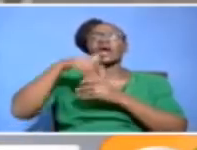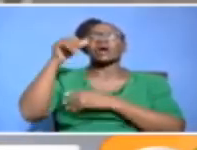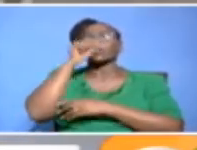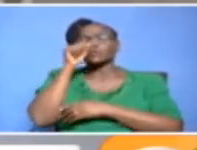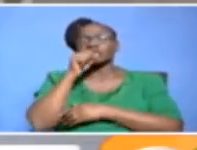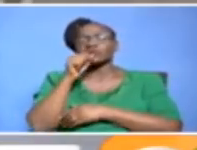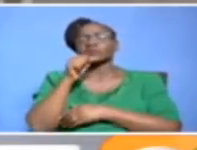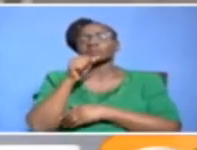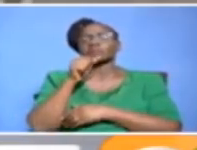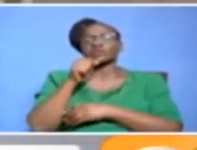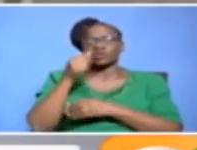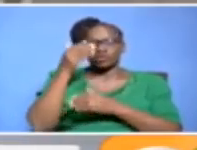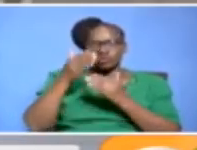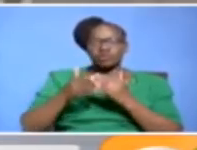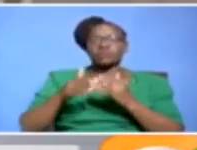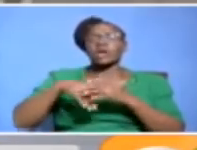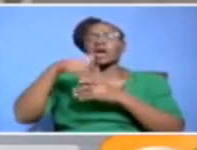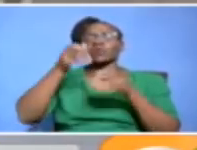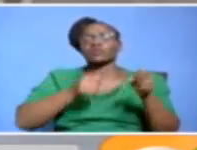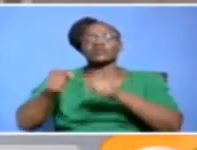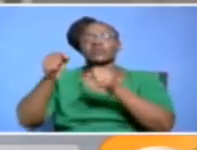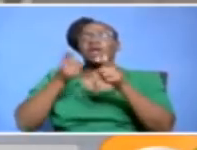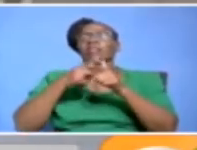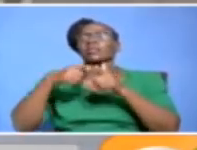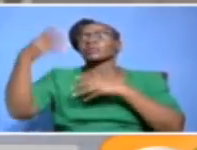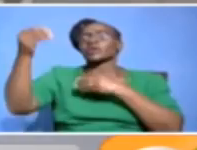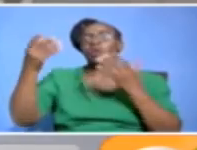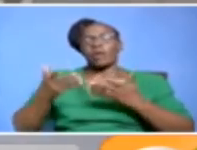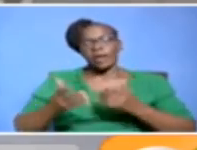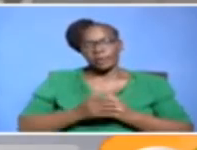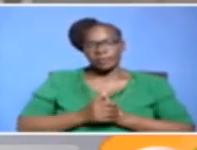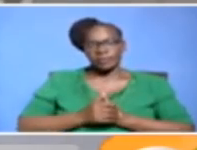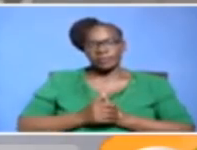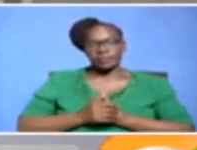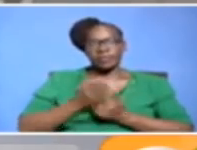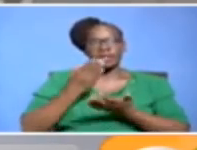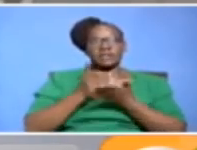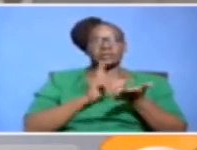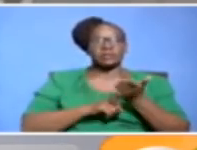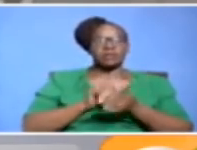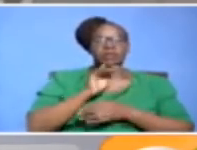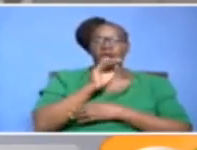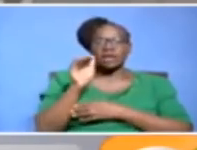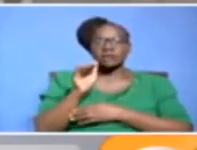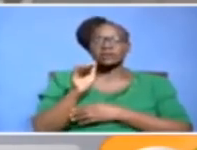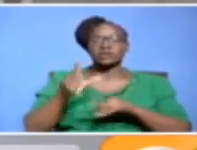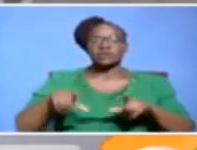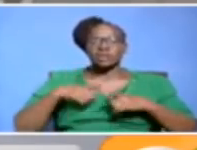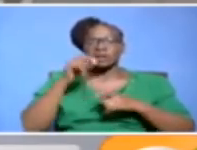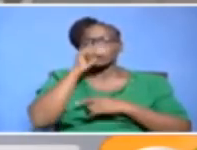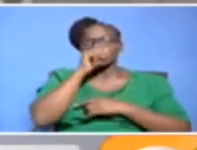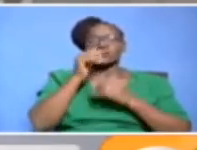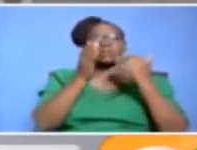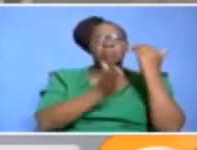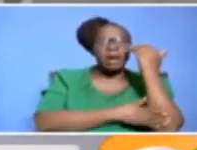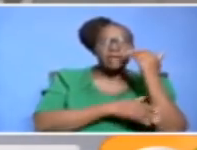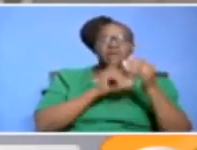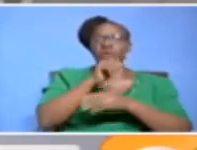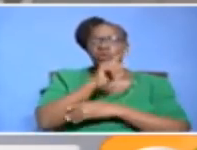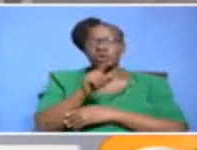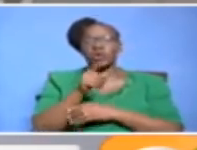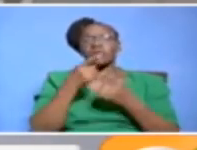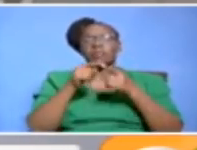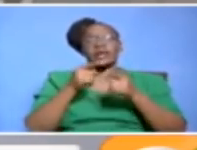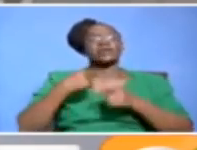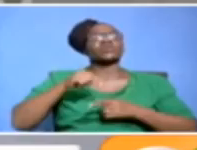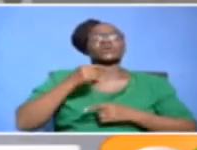picture of living out of the street. In fact, they're telling, kujeni hapa hivi mutuonyeshe venye kukasi kwa street mbaya. So like, come,